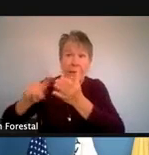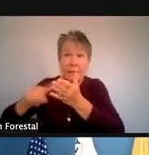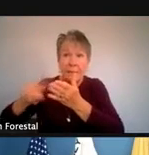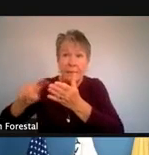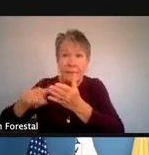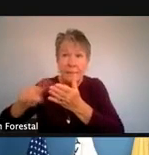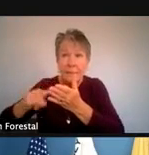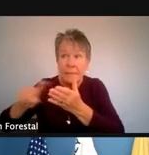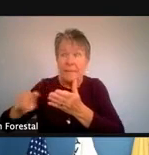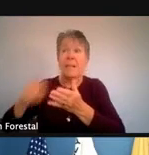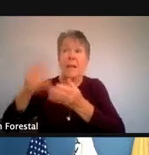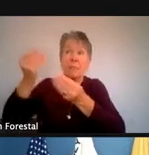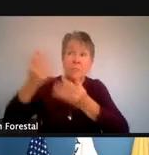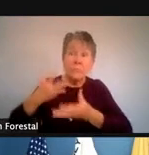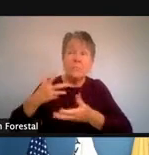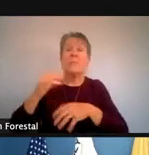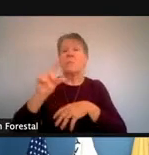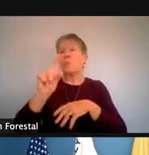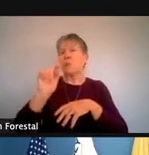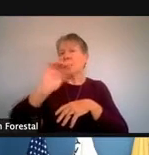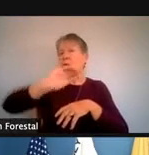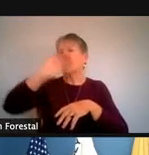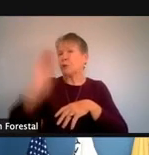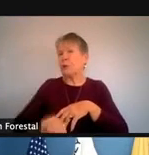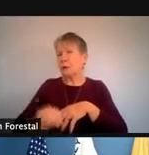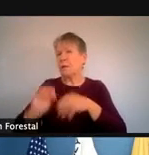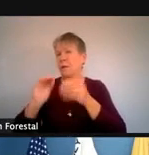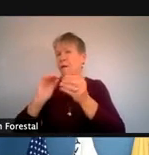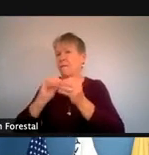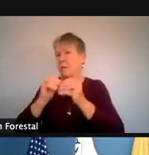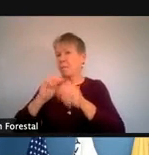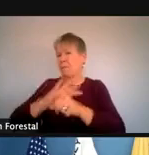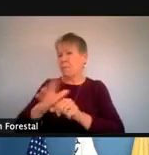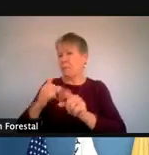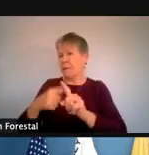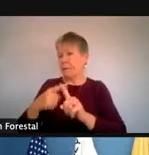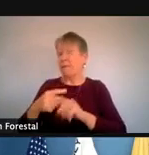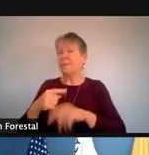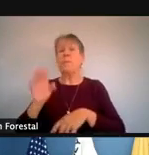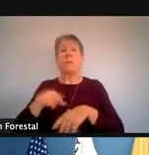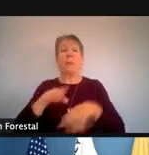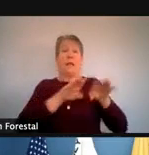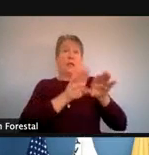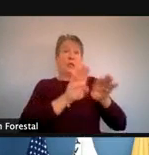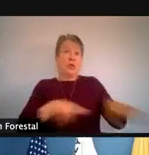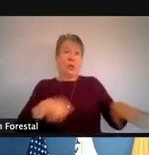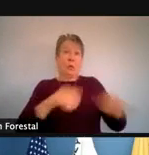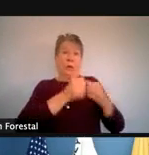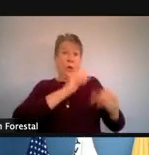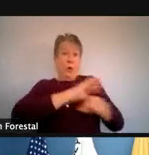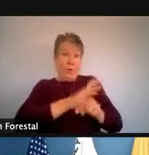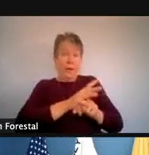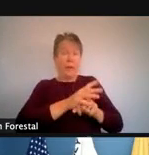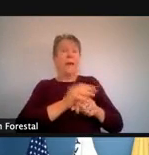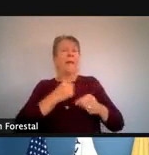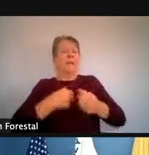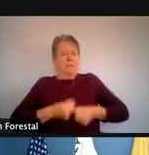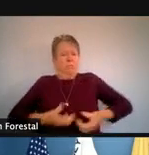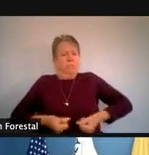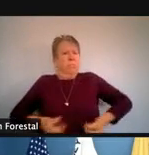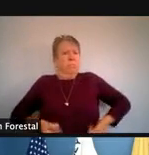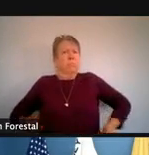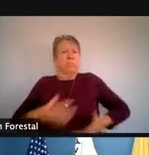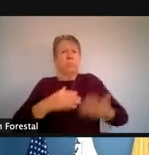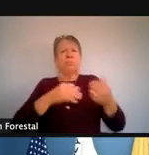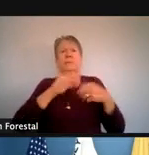There are no new cases, thankfully, of multi-system inflammatory syndrome in children. We currently have 60 cases in the state. The last